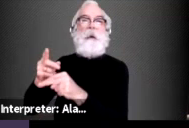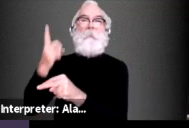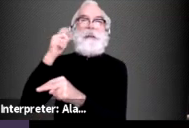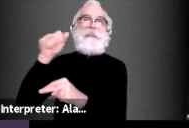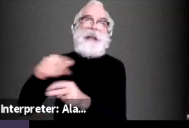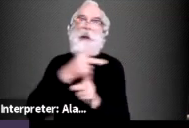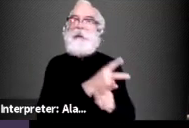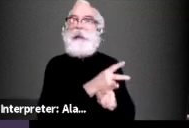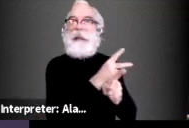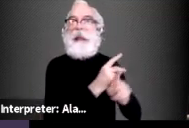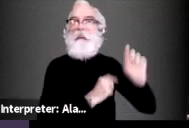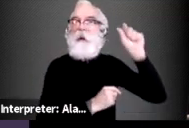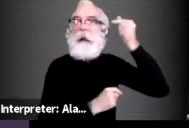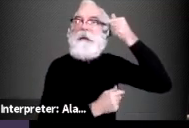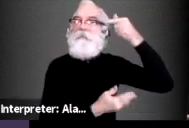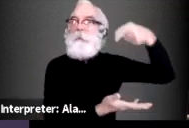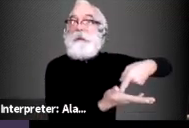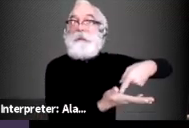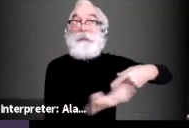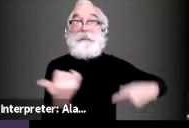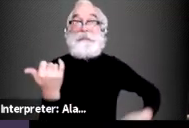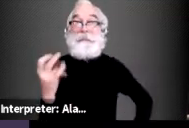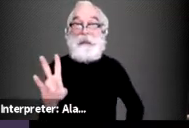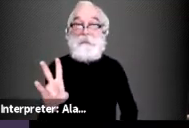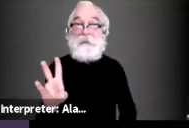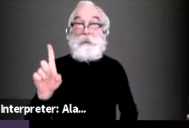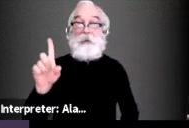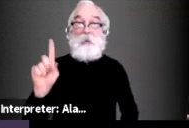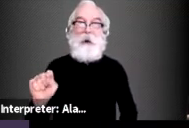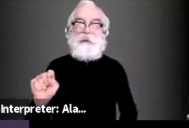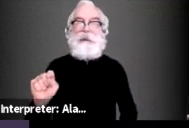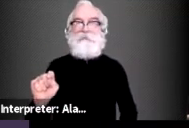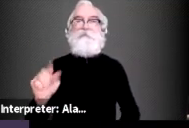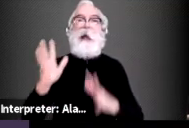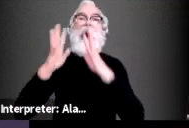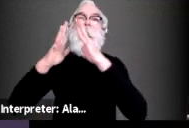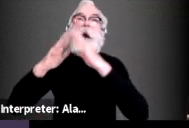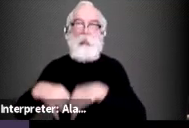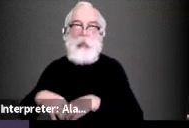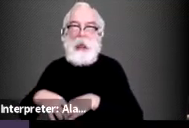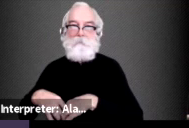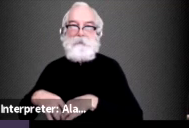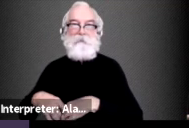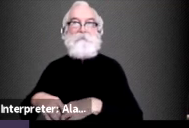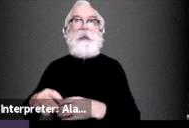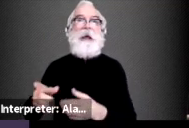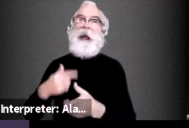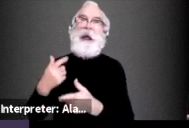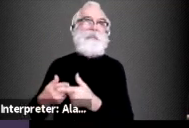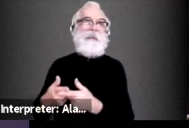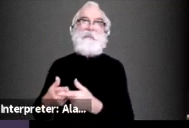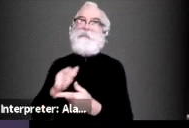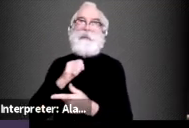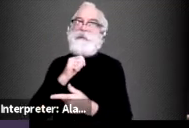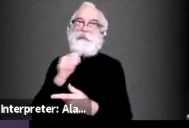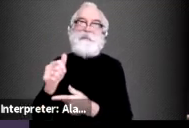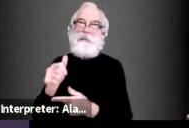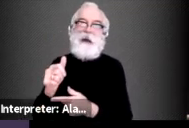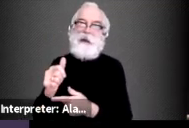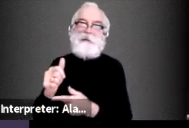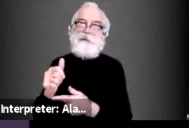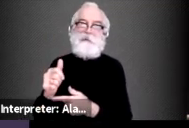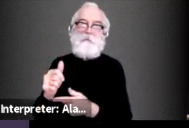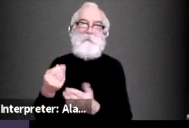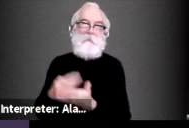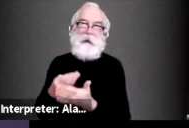peaking in 1720 before collapsing into little above its original flotation price. A considerable